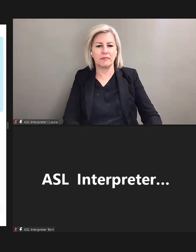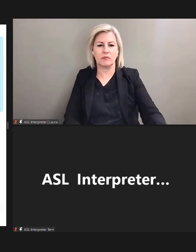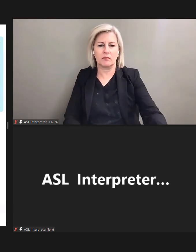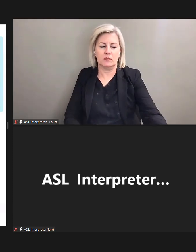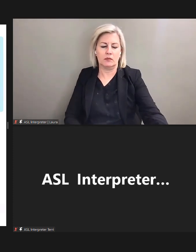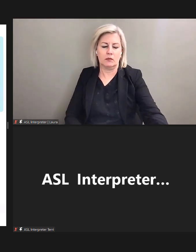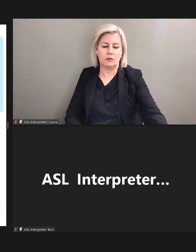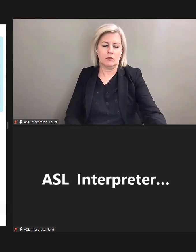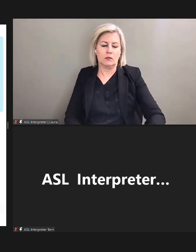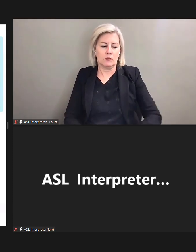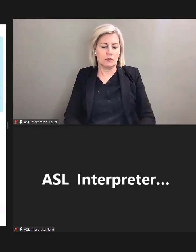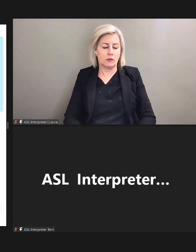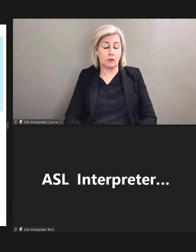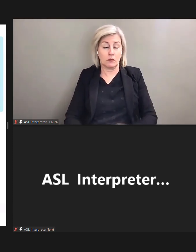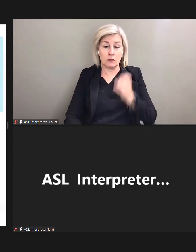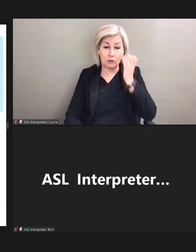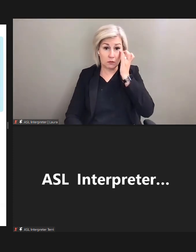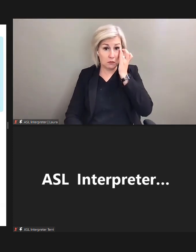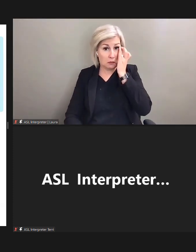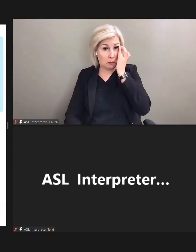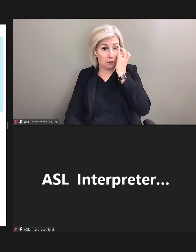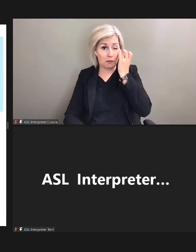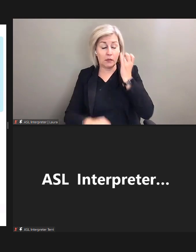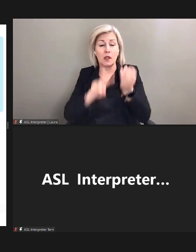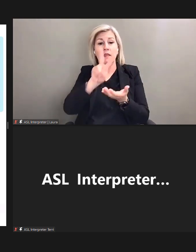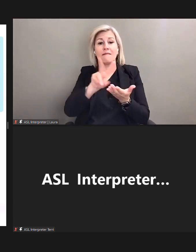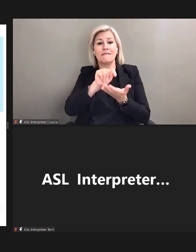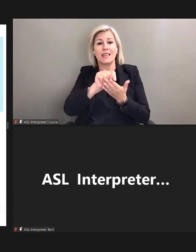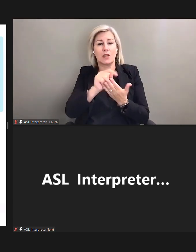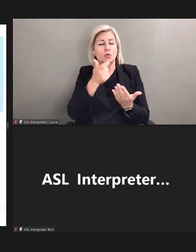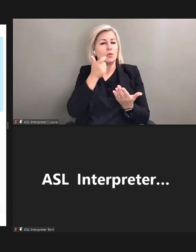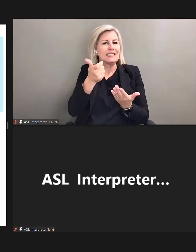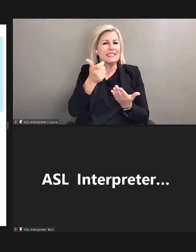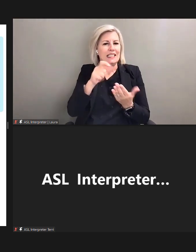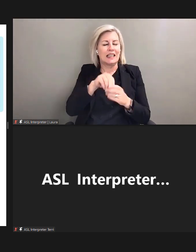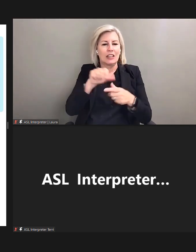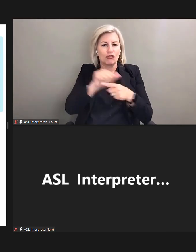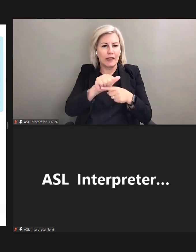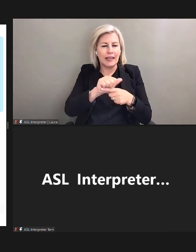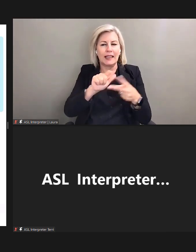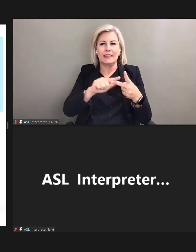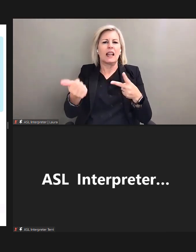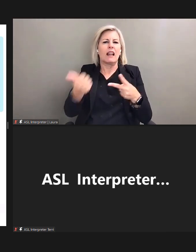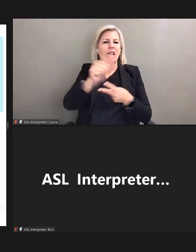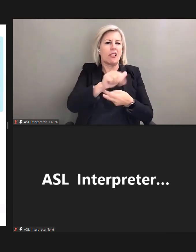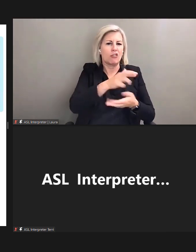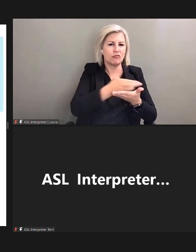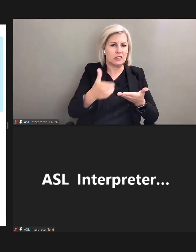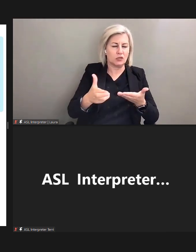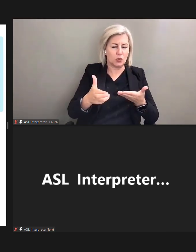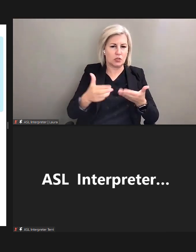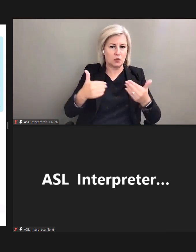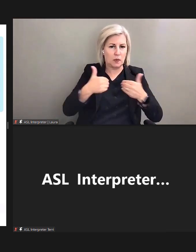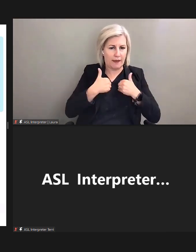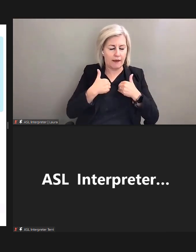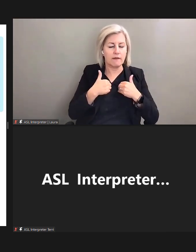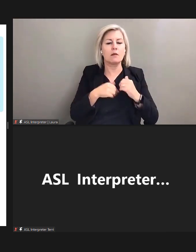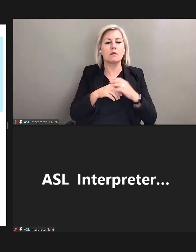So, and the videos that you see in the training and other resources we have on our